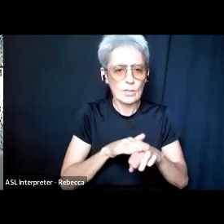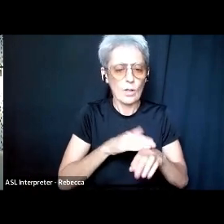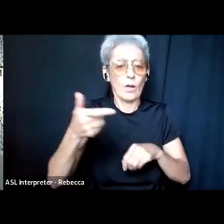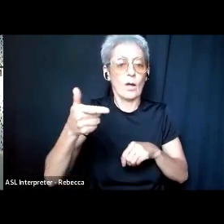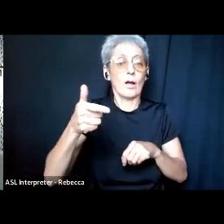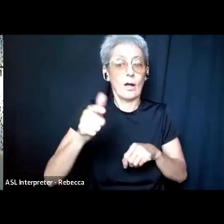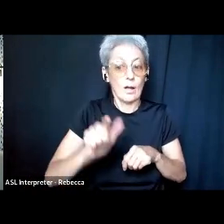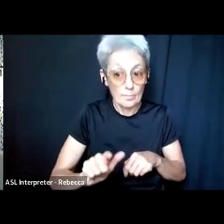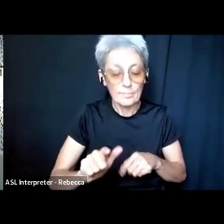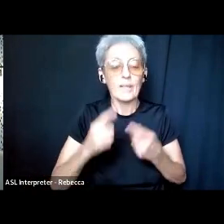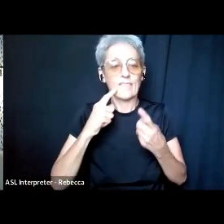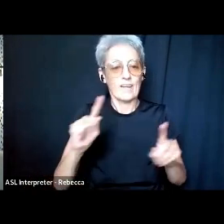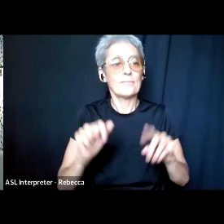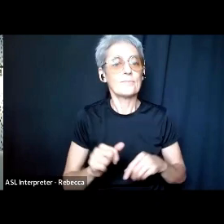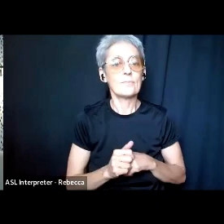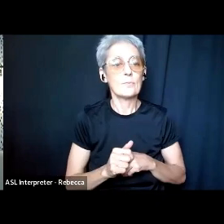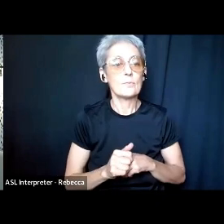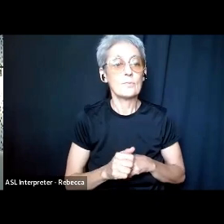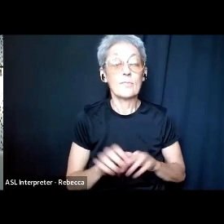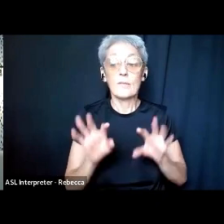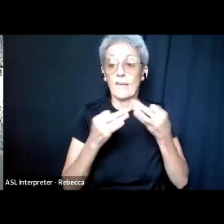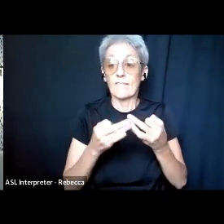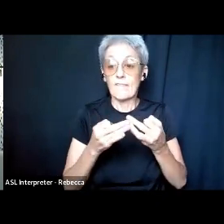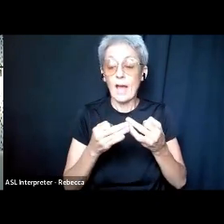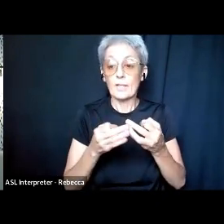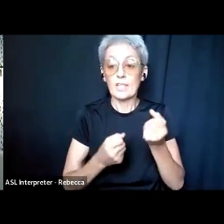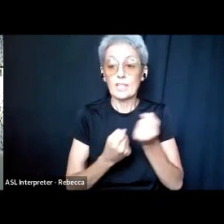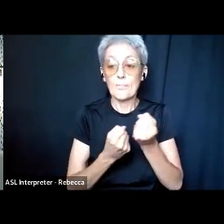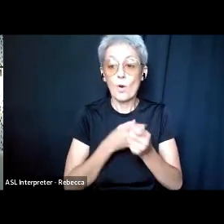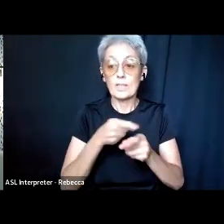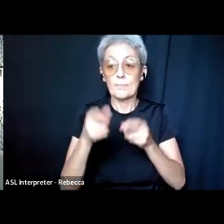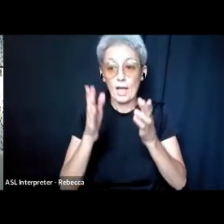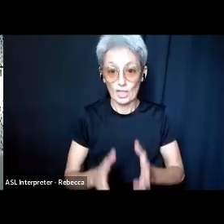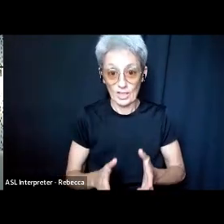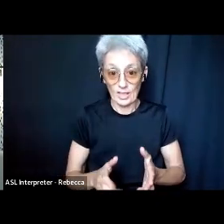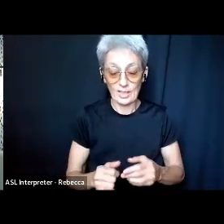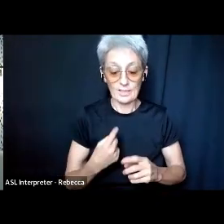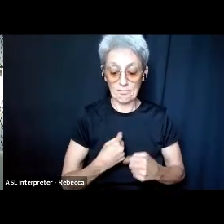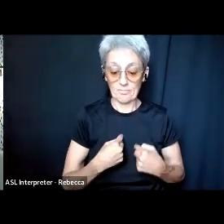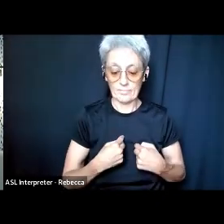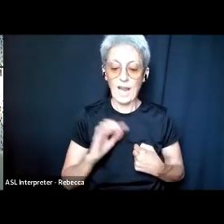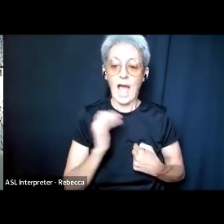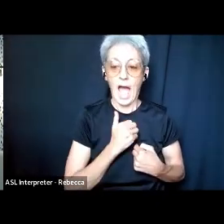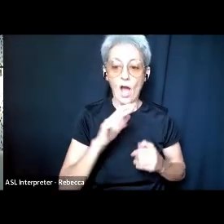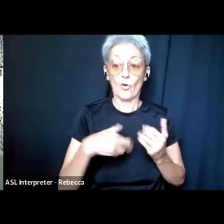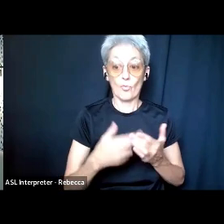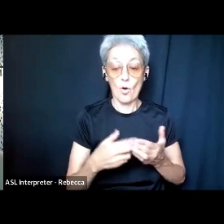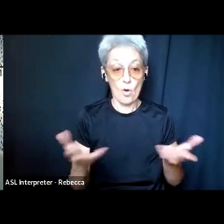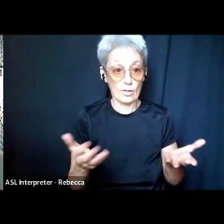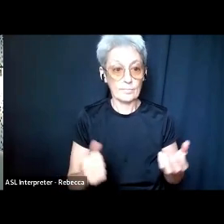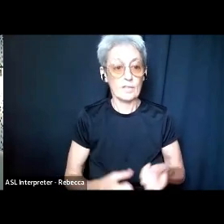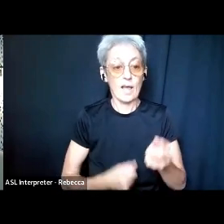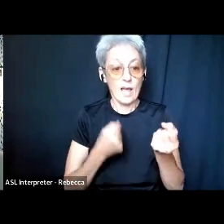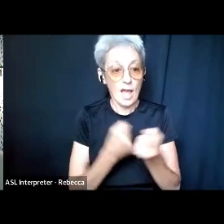There we go. As a family support specialist, our role is to advocate, support,